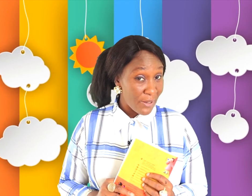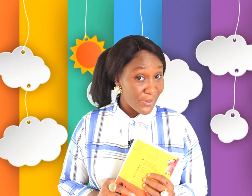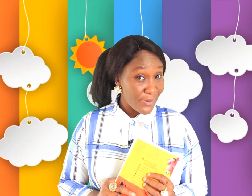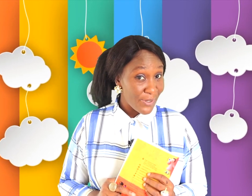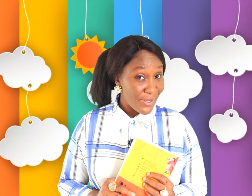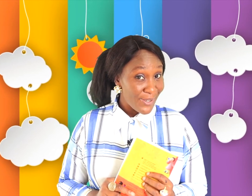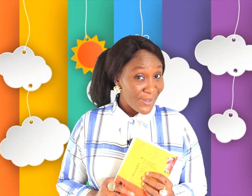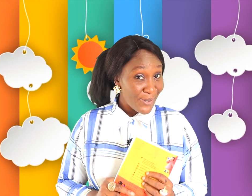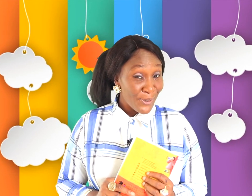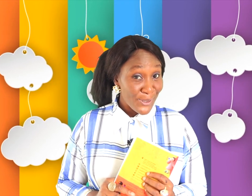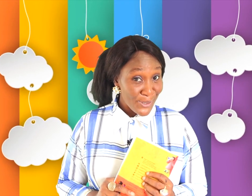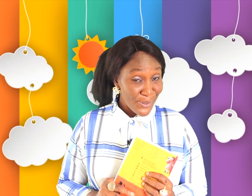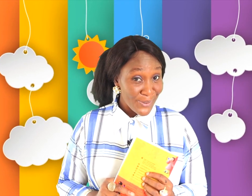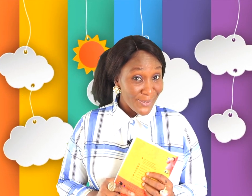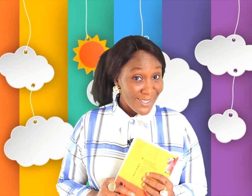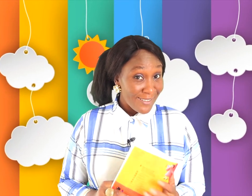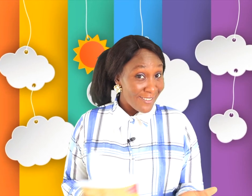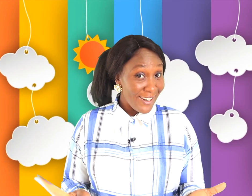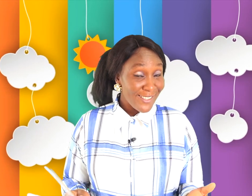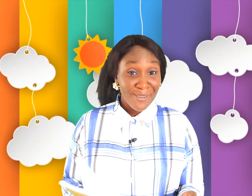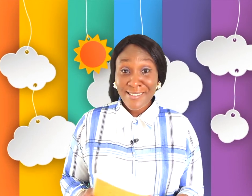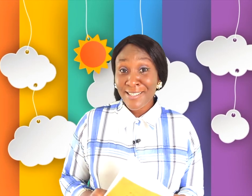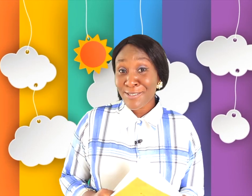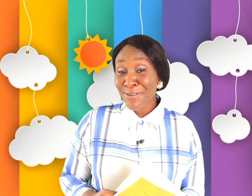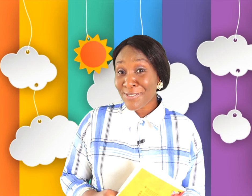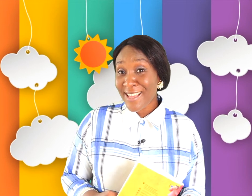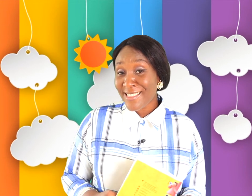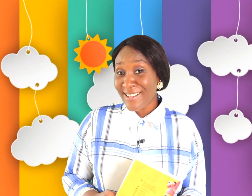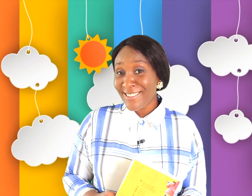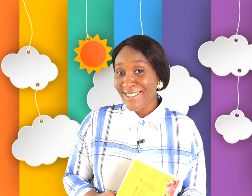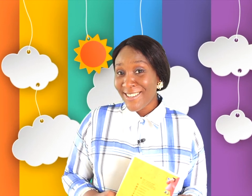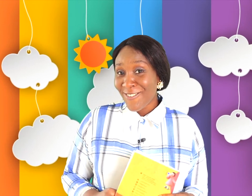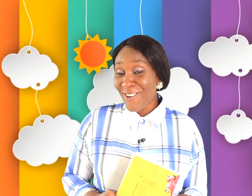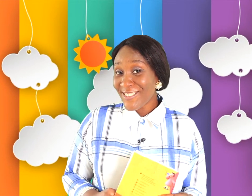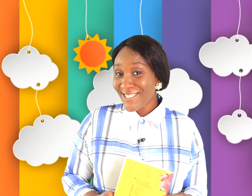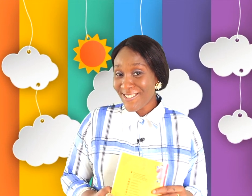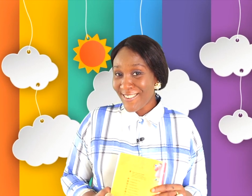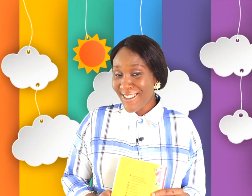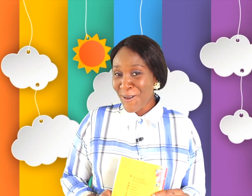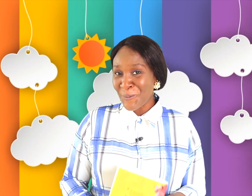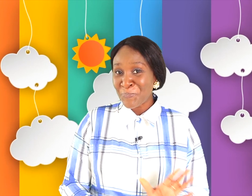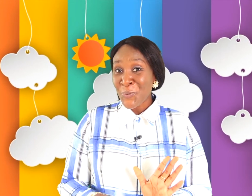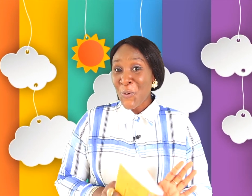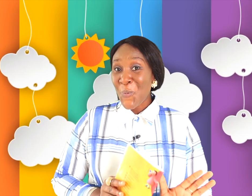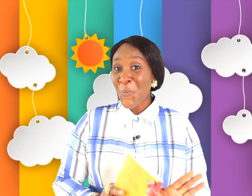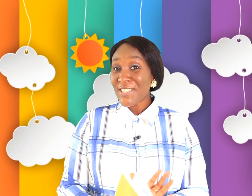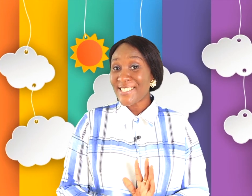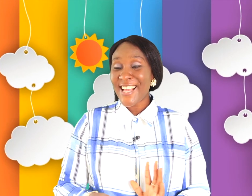favorite house. You do. Great. So let's sing the song together. One, two, go.